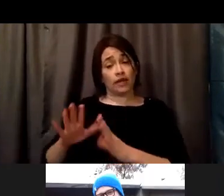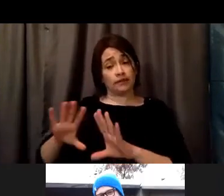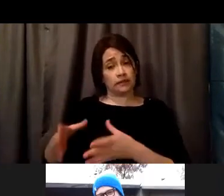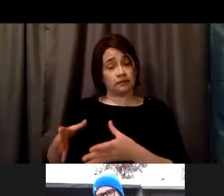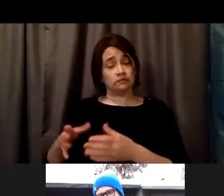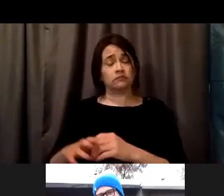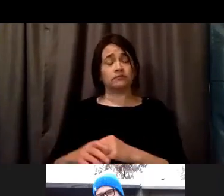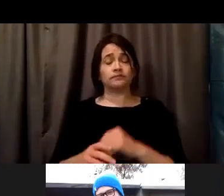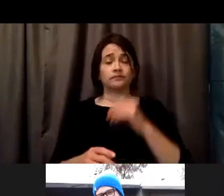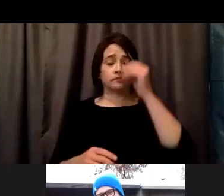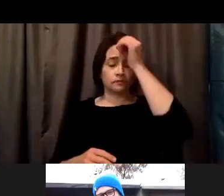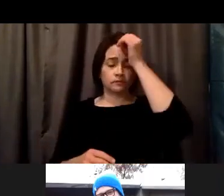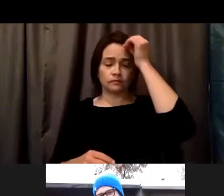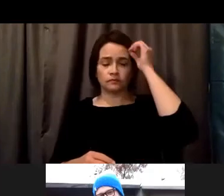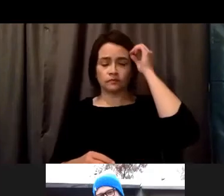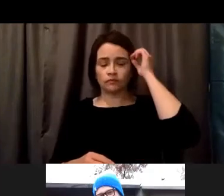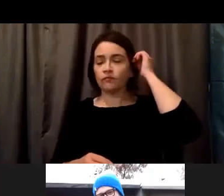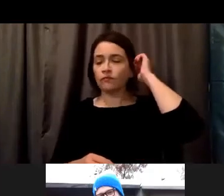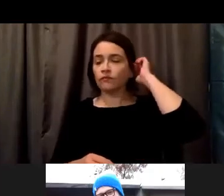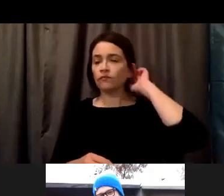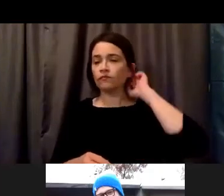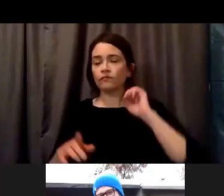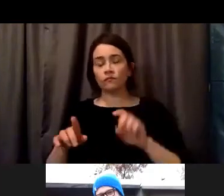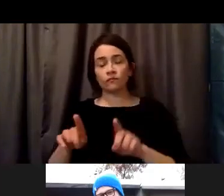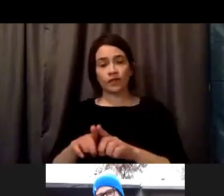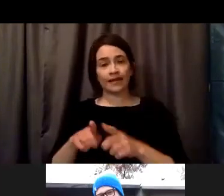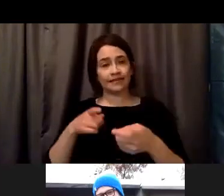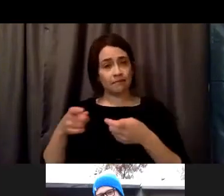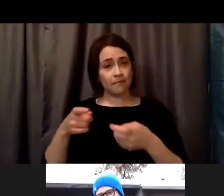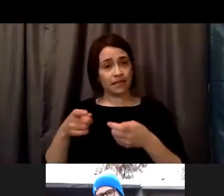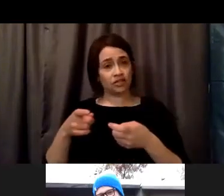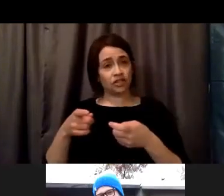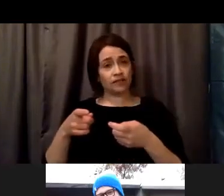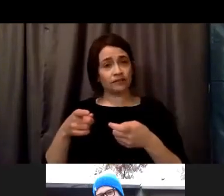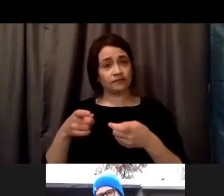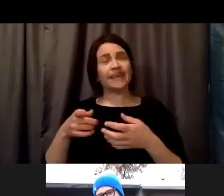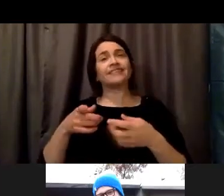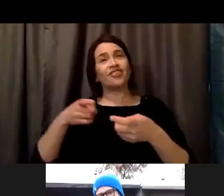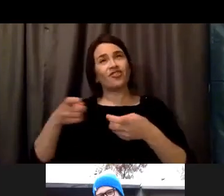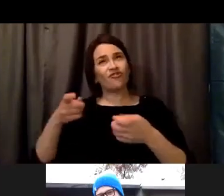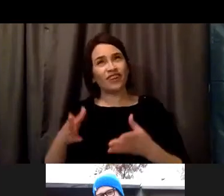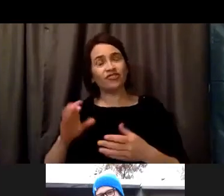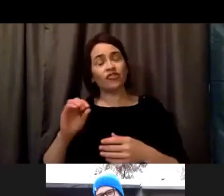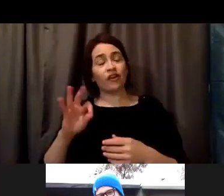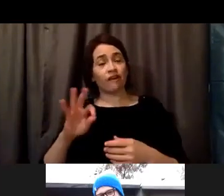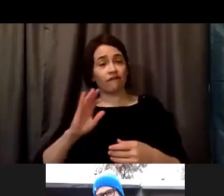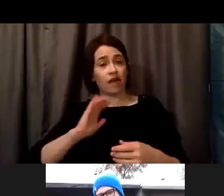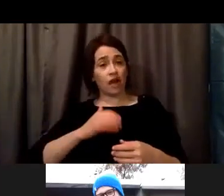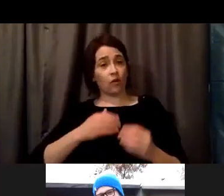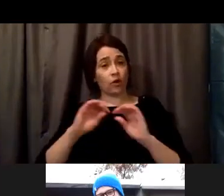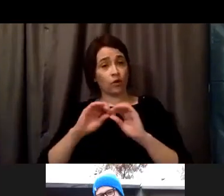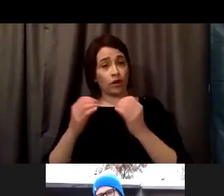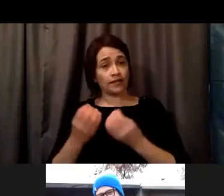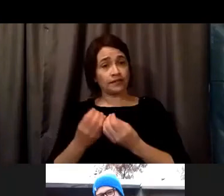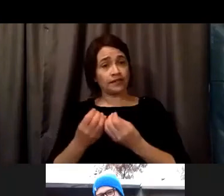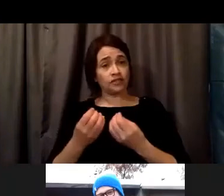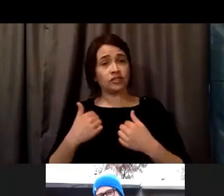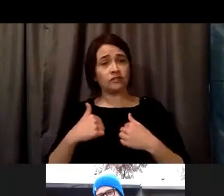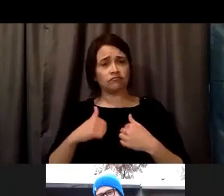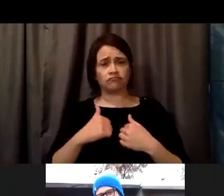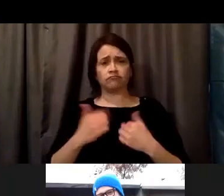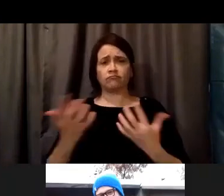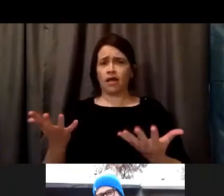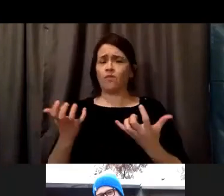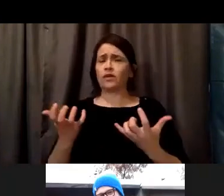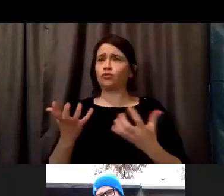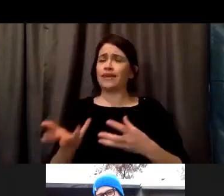as a managing director of our organization and the Khmer Legacy Museum, than to be included.